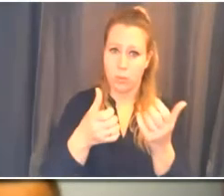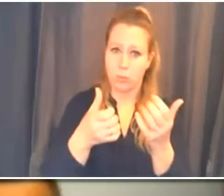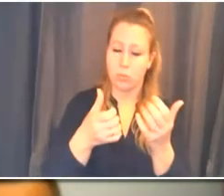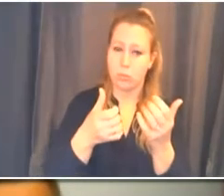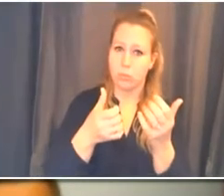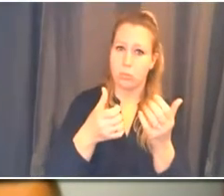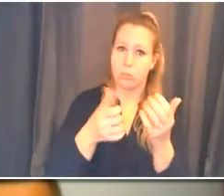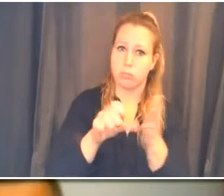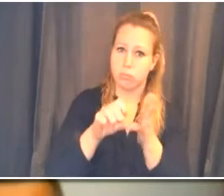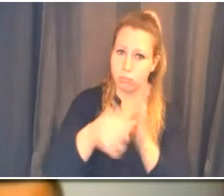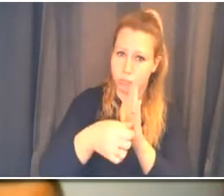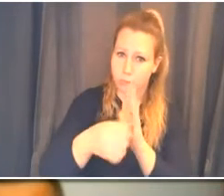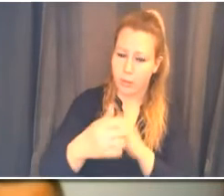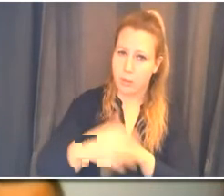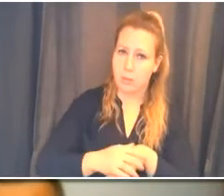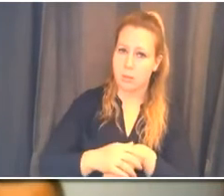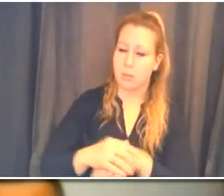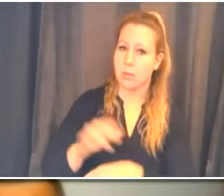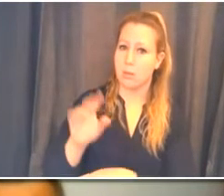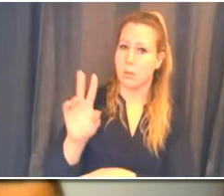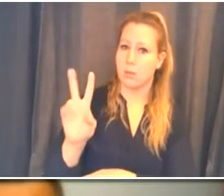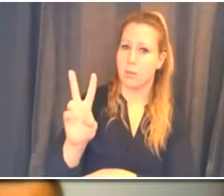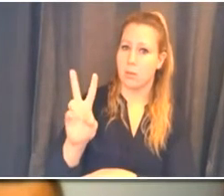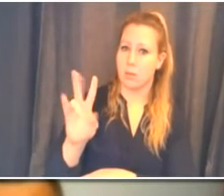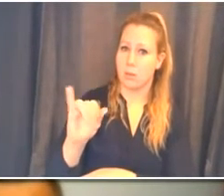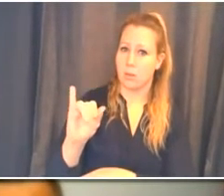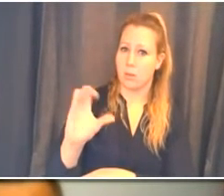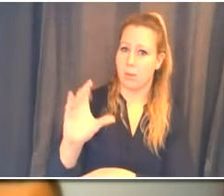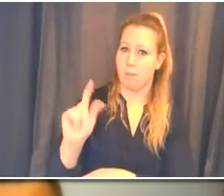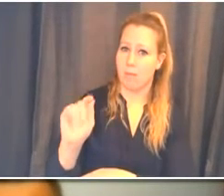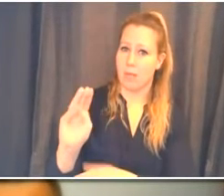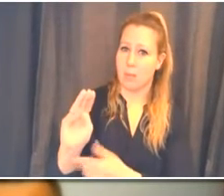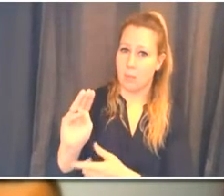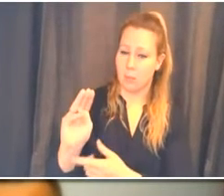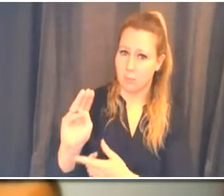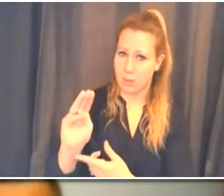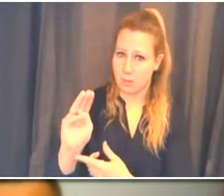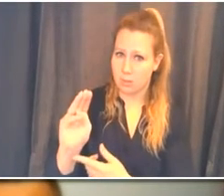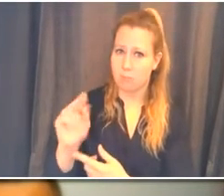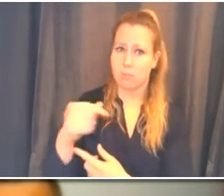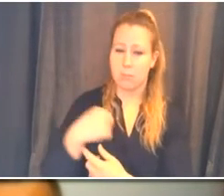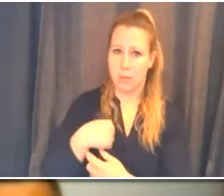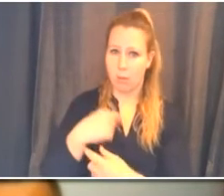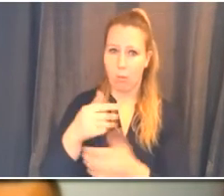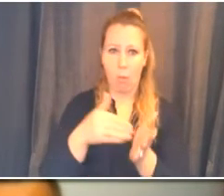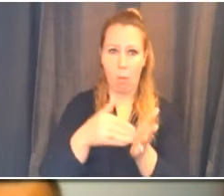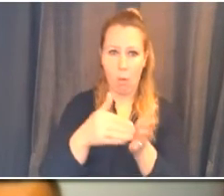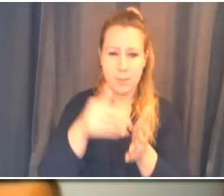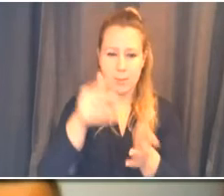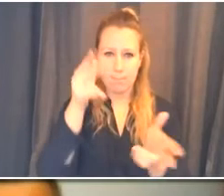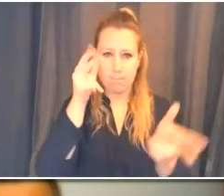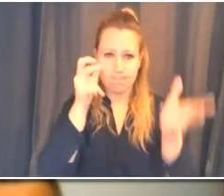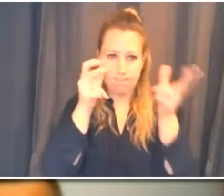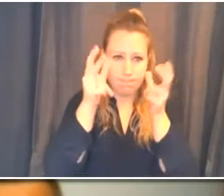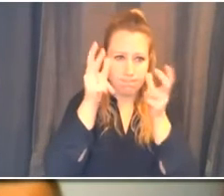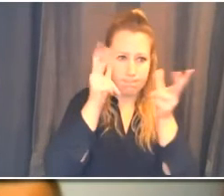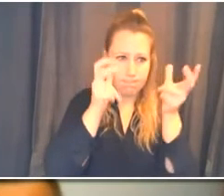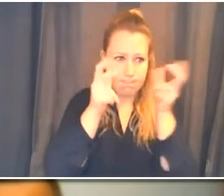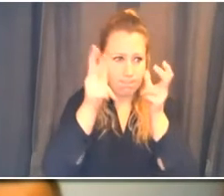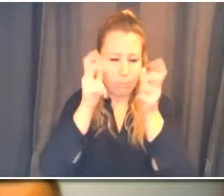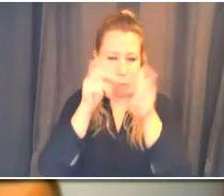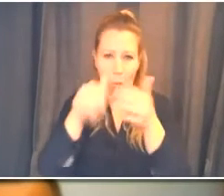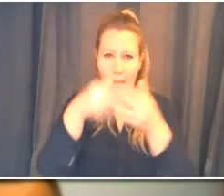the dvos and the seaps are calling them we're giving them the numbers for the fjcs and the different agencies and they're